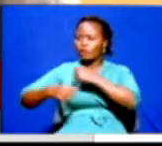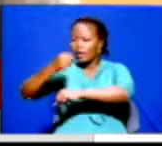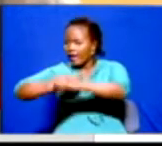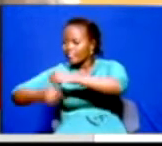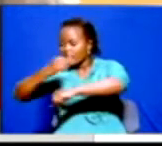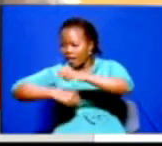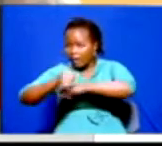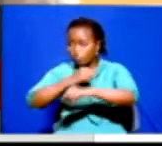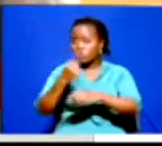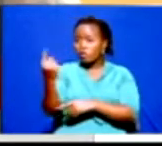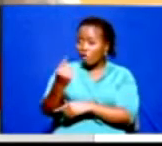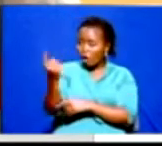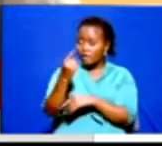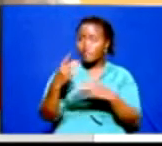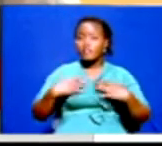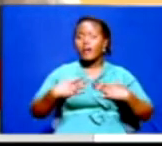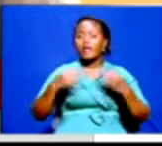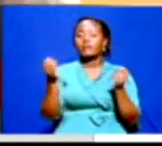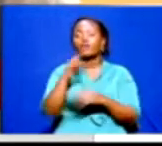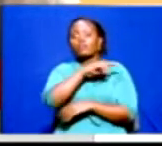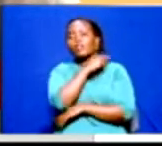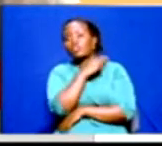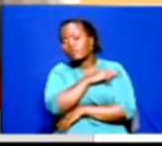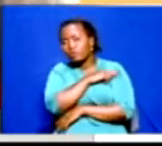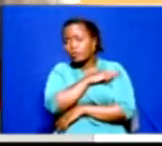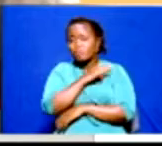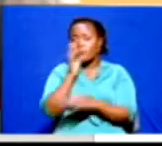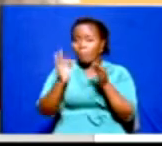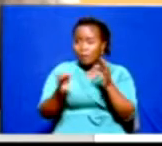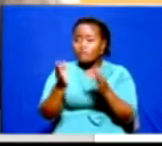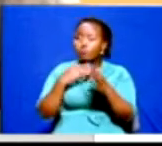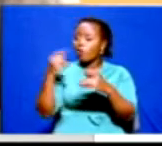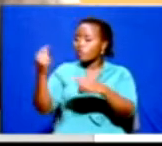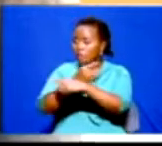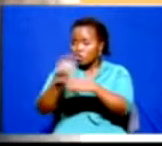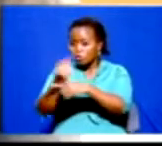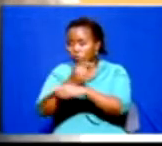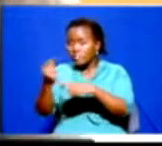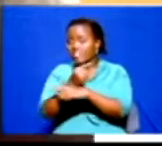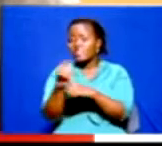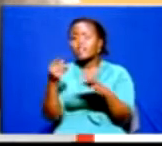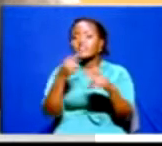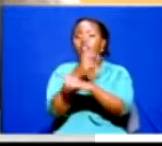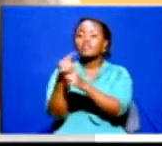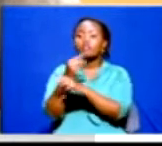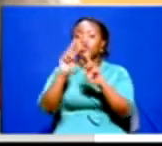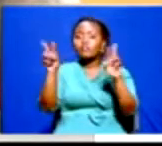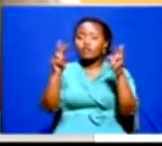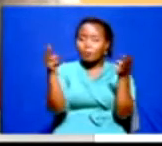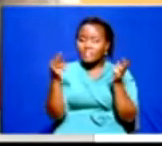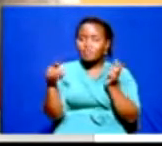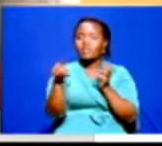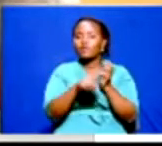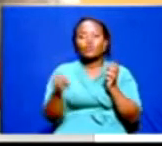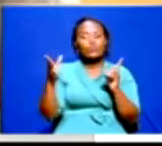So there are limitations. If we want to train specialists in nephrology, we are limited by the